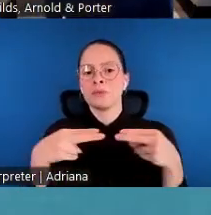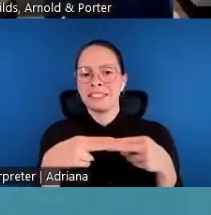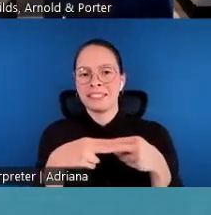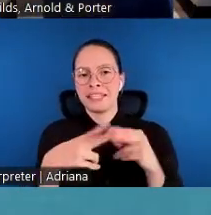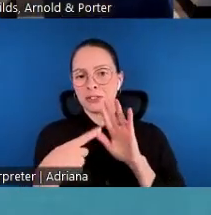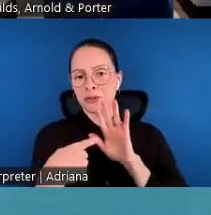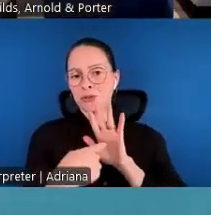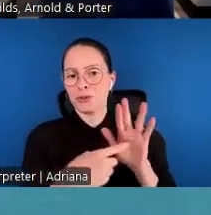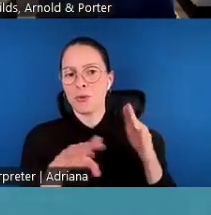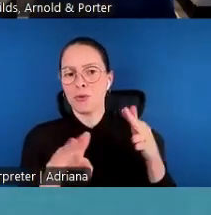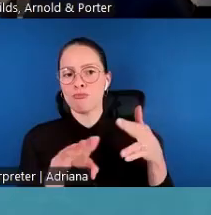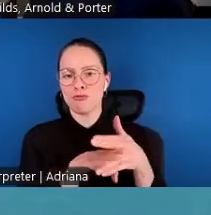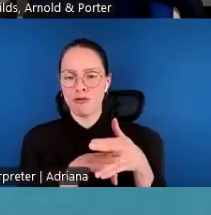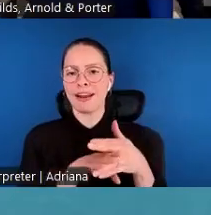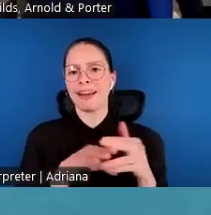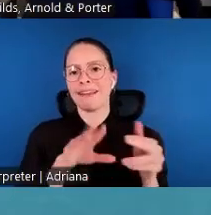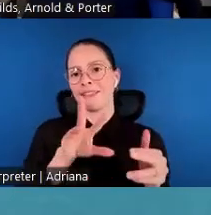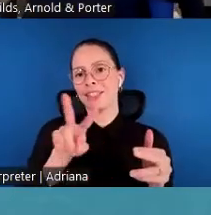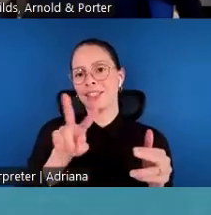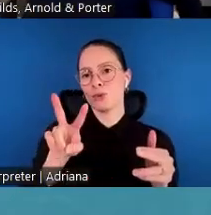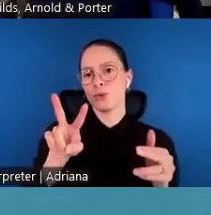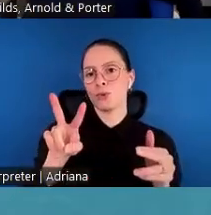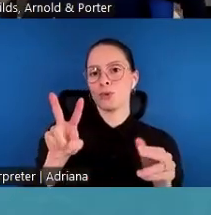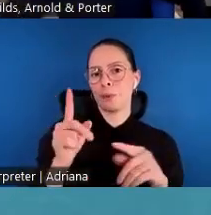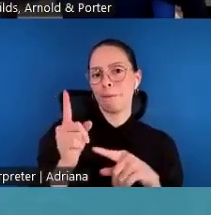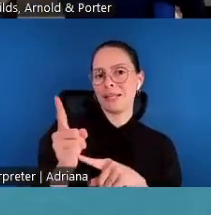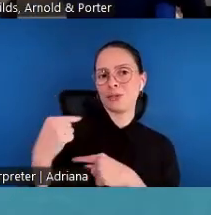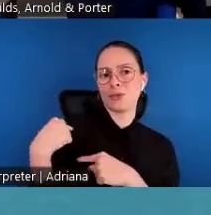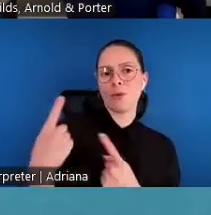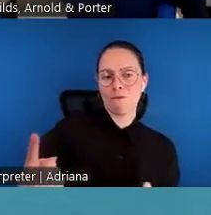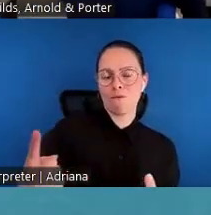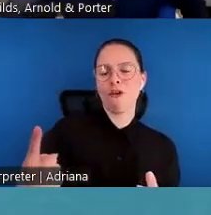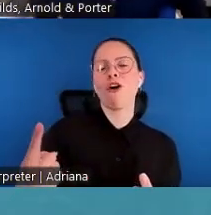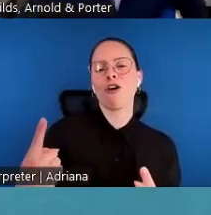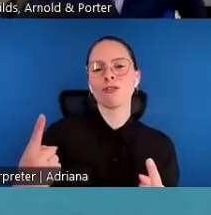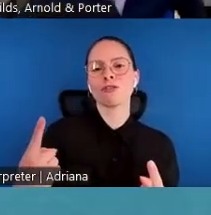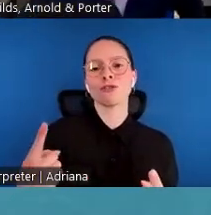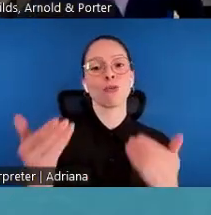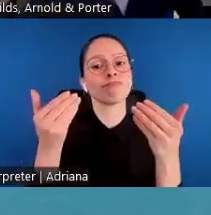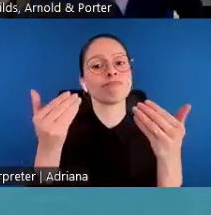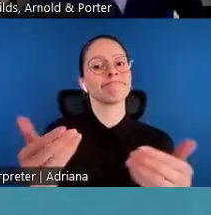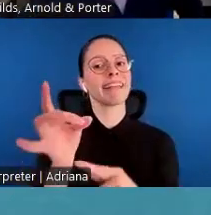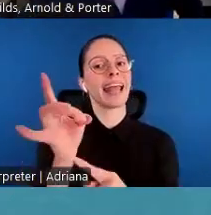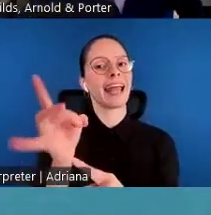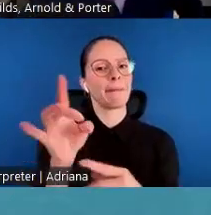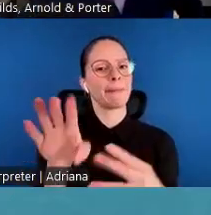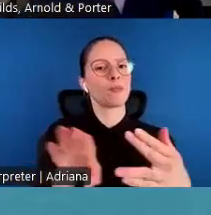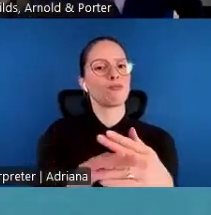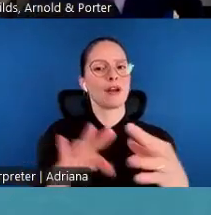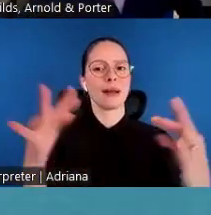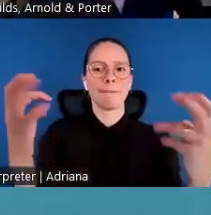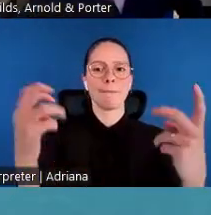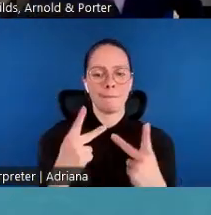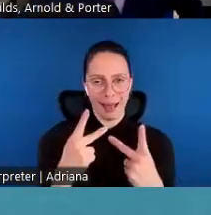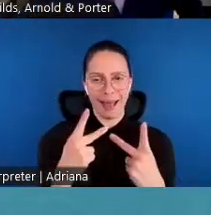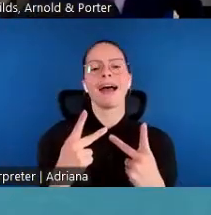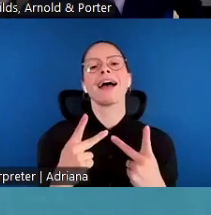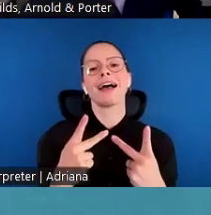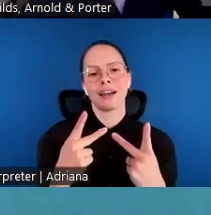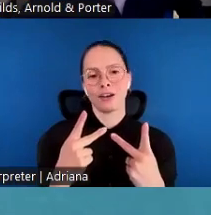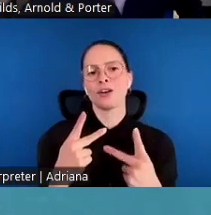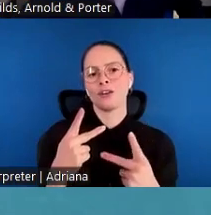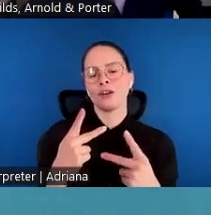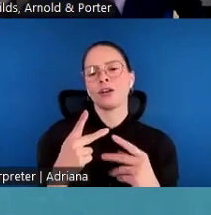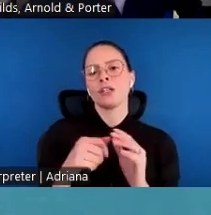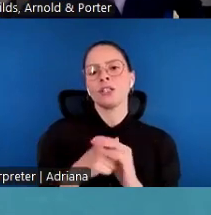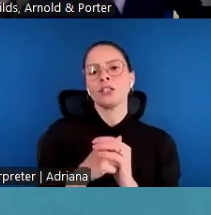at the 52-minute mark. And so we're going to take an 8-minute break, everybody, and come back at 30 minutes after the hour. And Ruth's